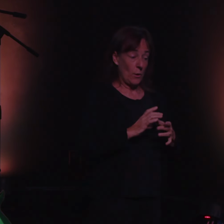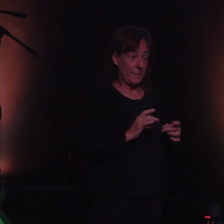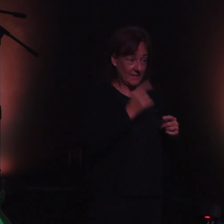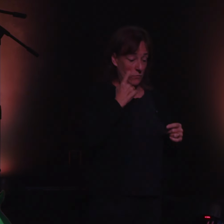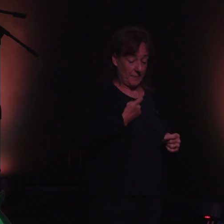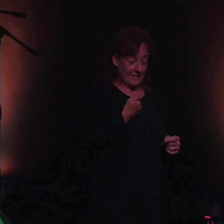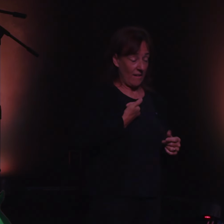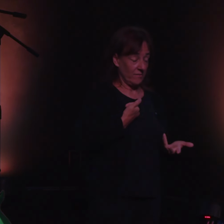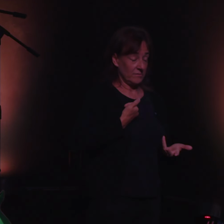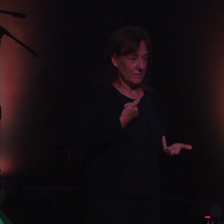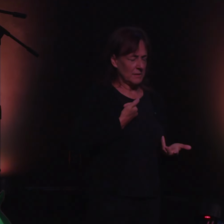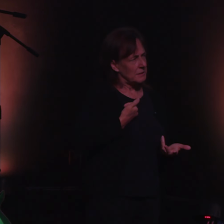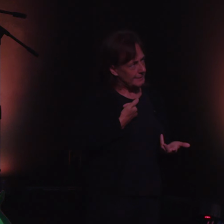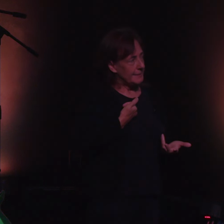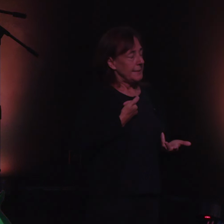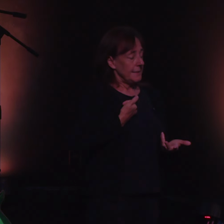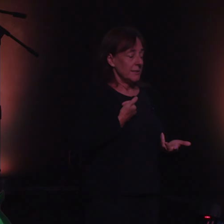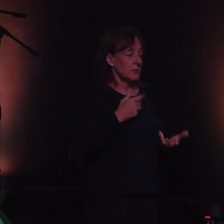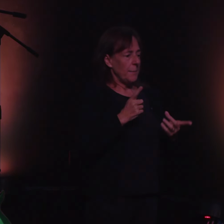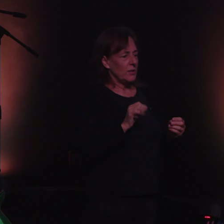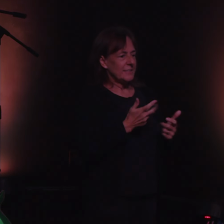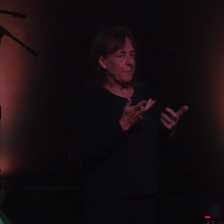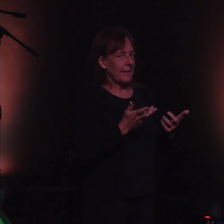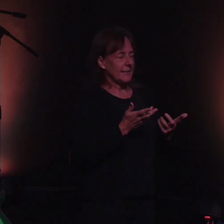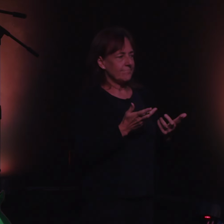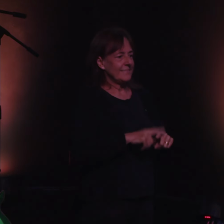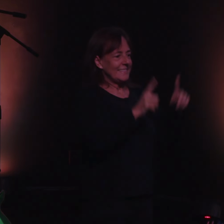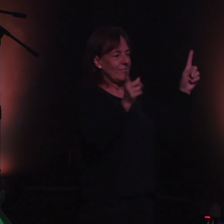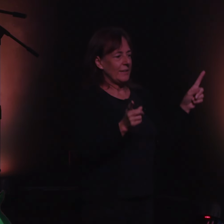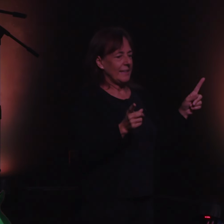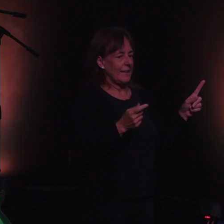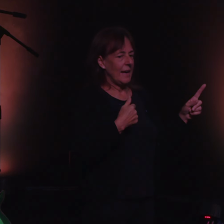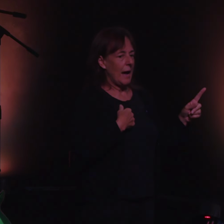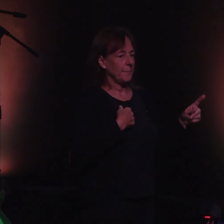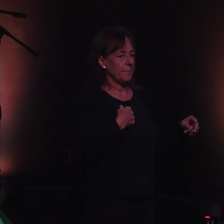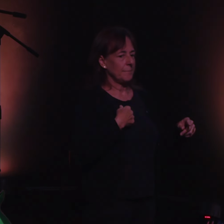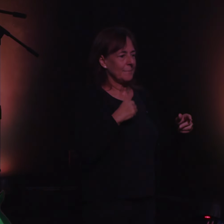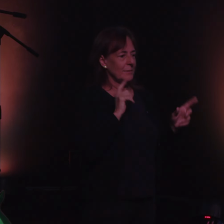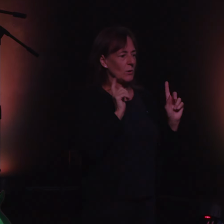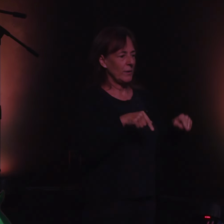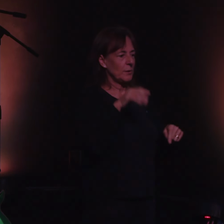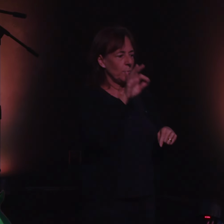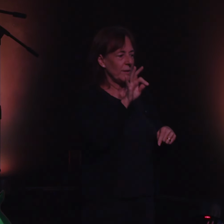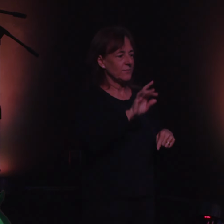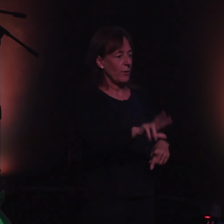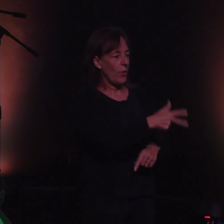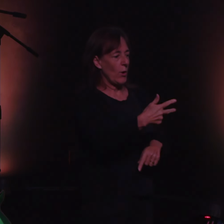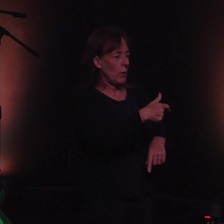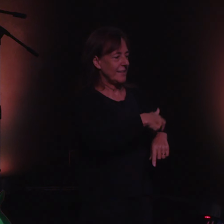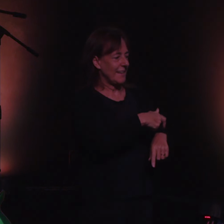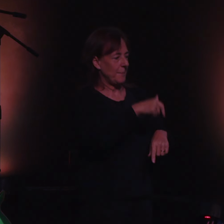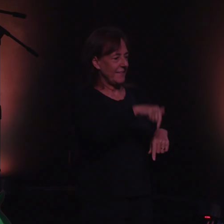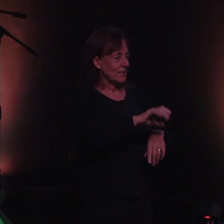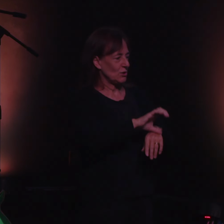for me. And so I'm going to do something that's way out of character for me in this church, and I'm actually going to preach for the third time in